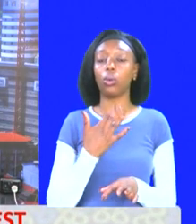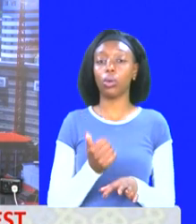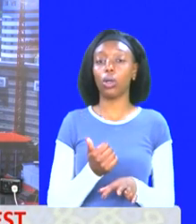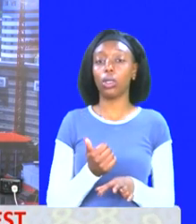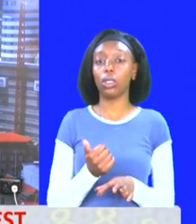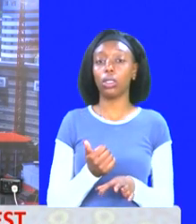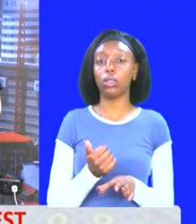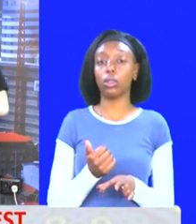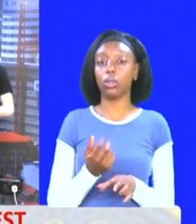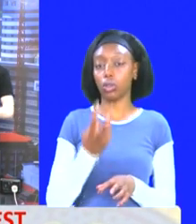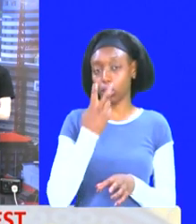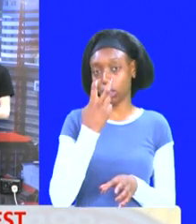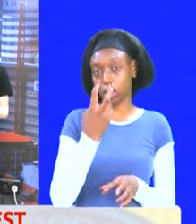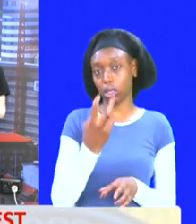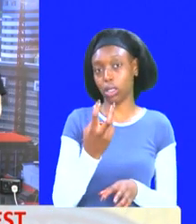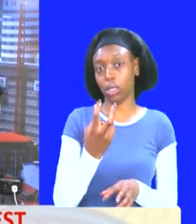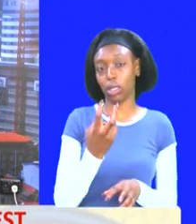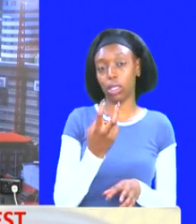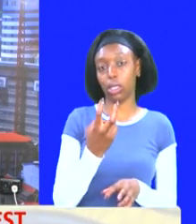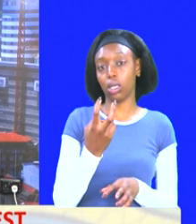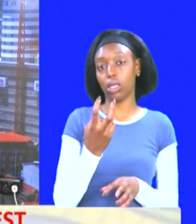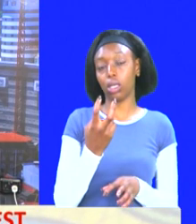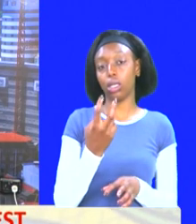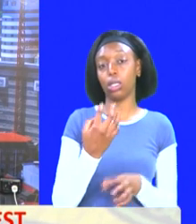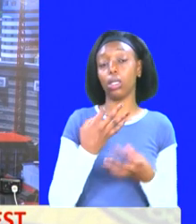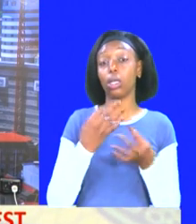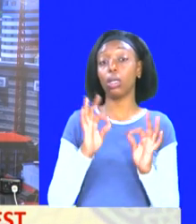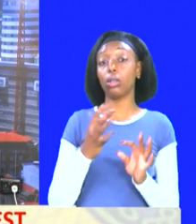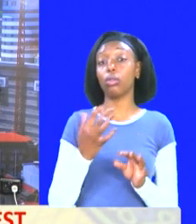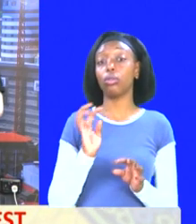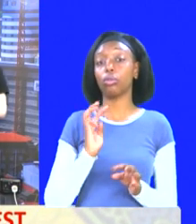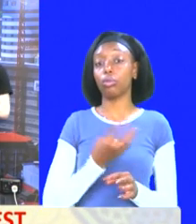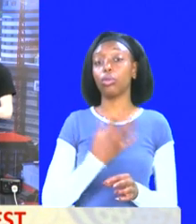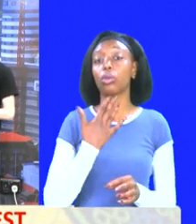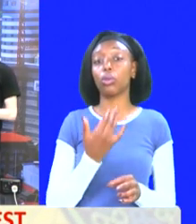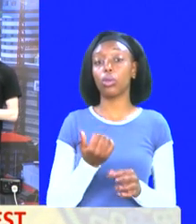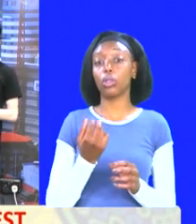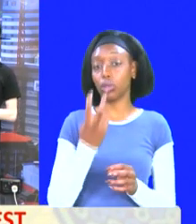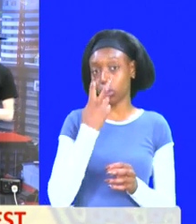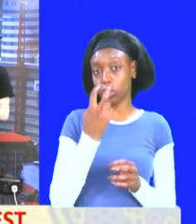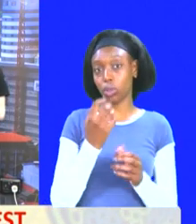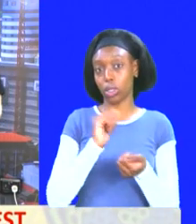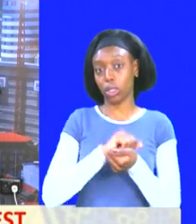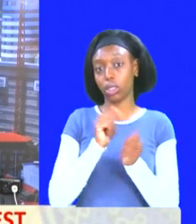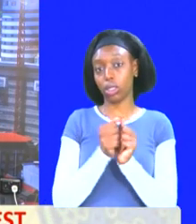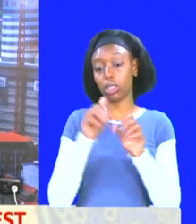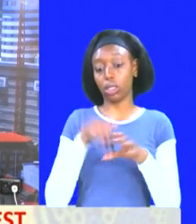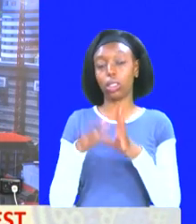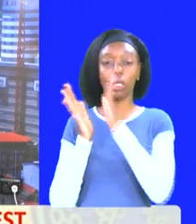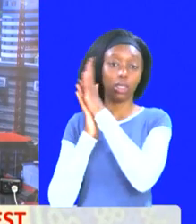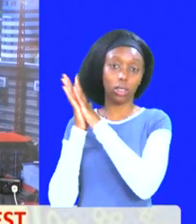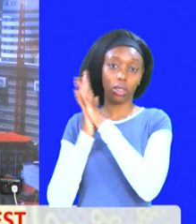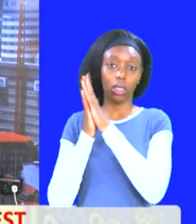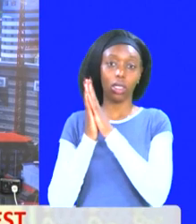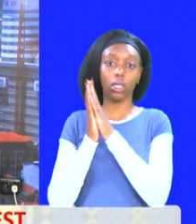kama. So we are ready to give the platform. We are ready to give each and every person who's interested in reggae. So we are giving the change that we want to see in the world, in the reggae